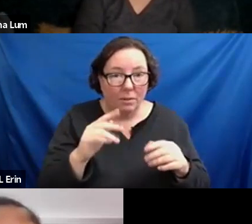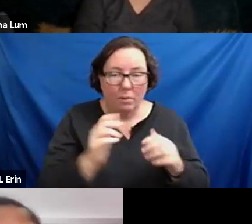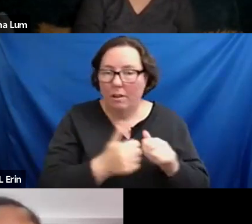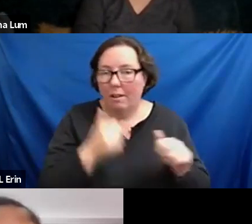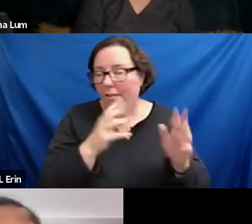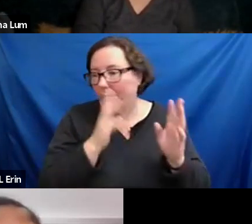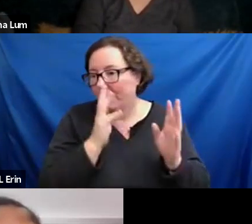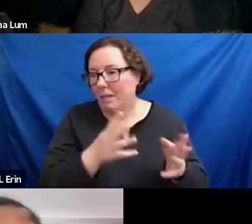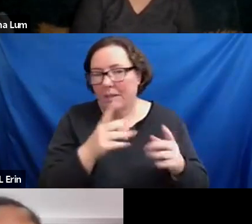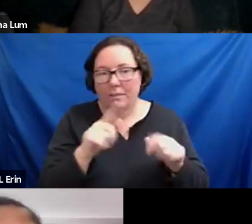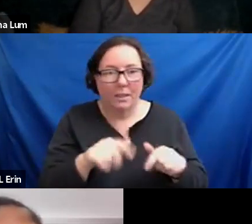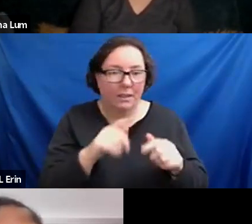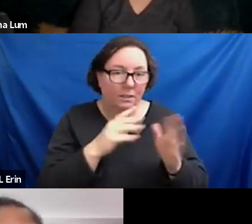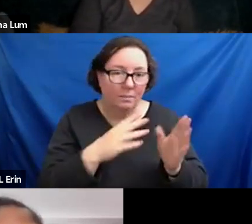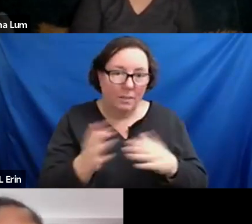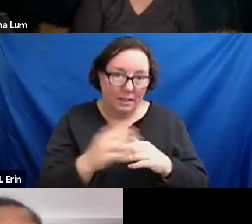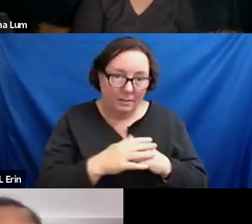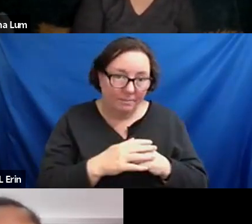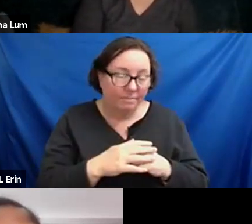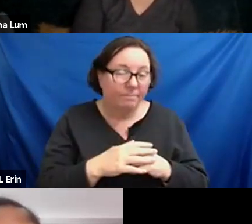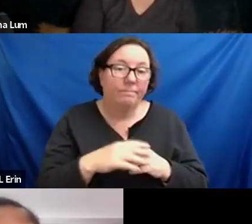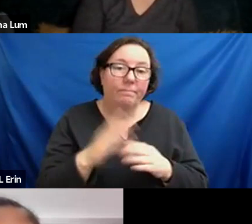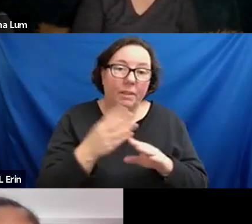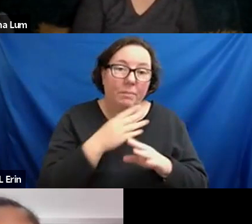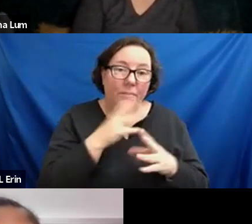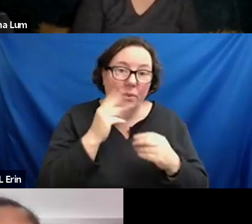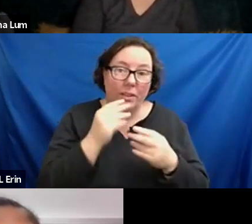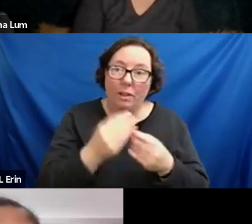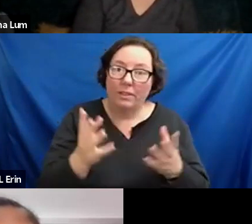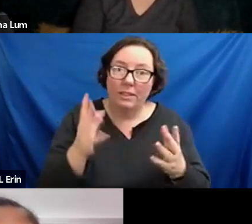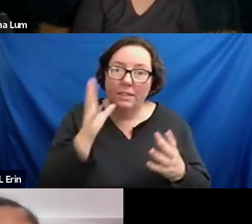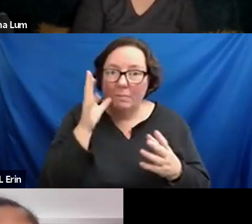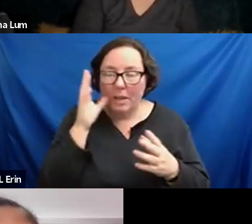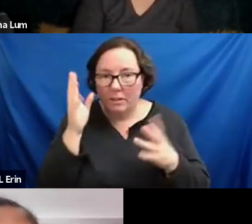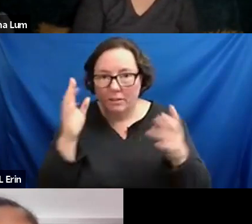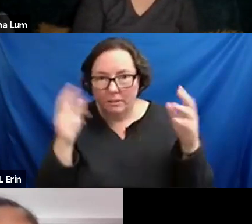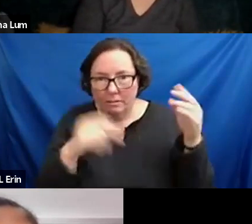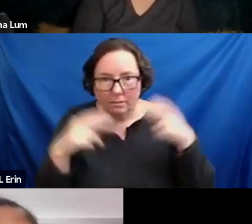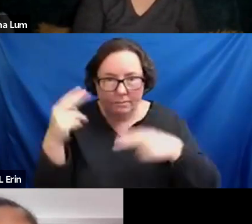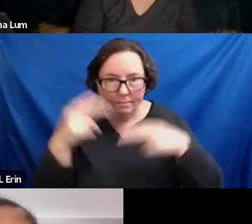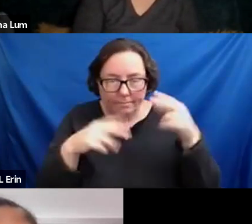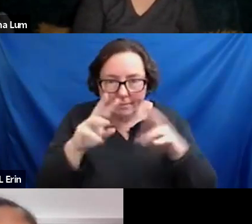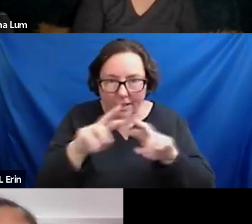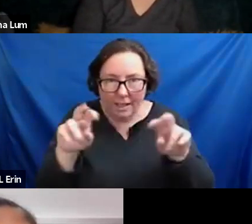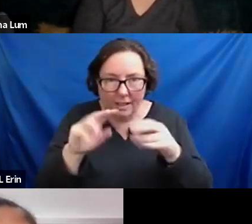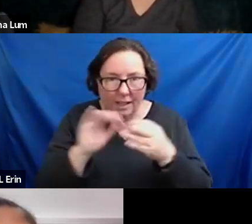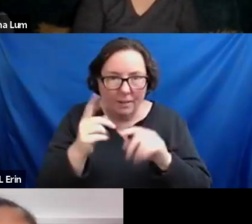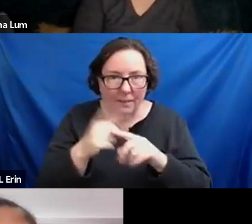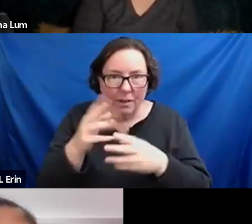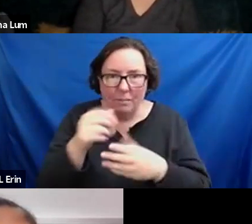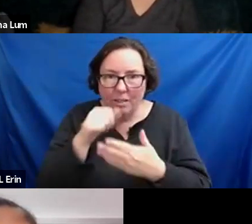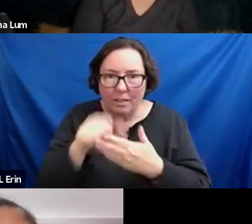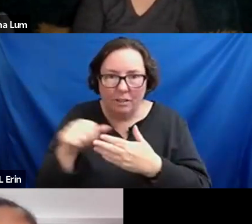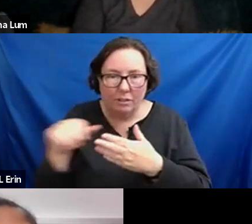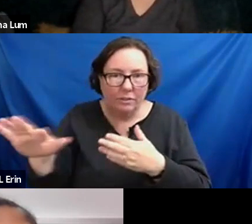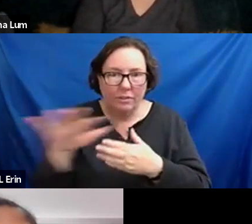the zip code plan. Before the data was released tonight, parents had pulled together and analyzed the numbers from received letters in almost all